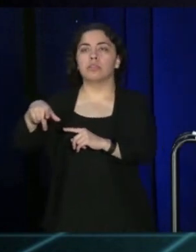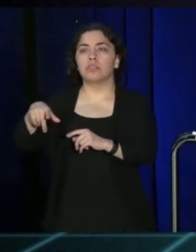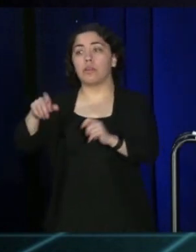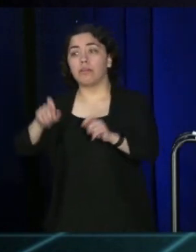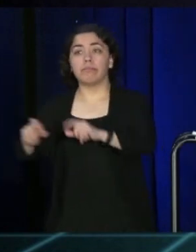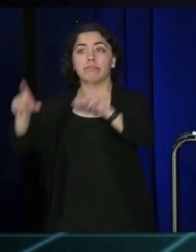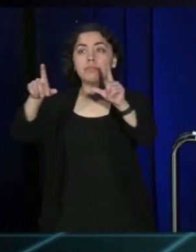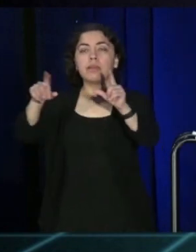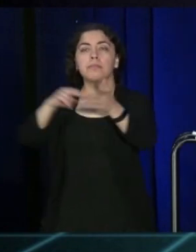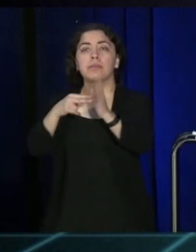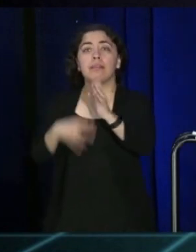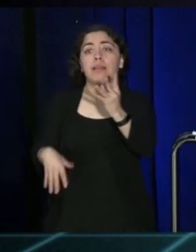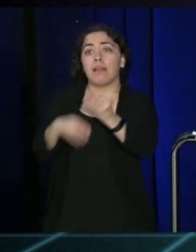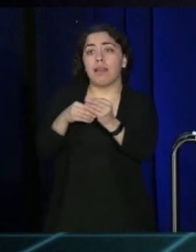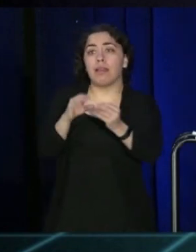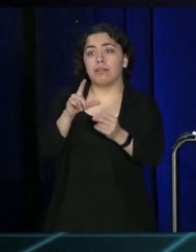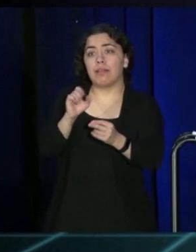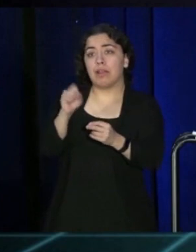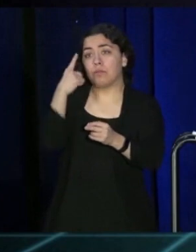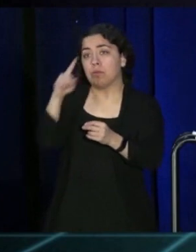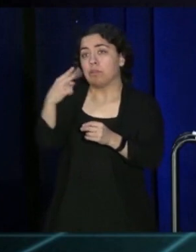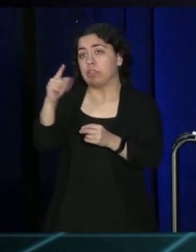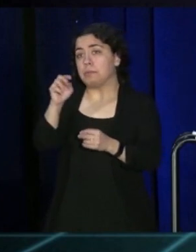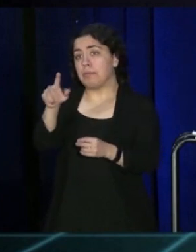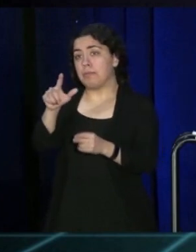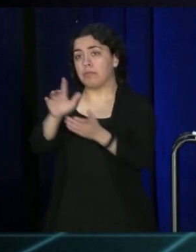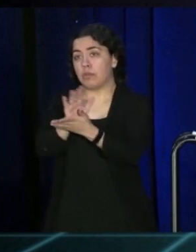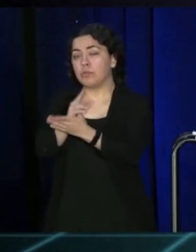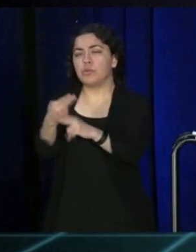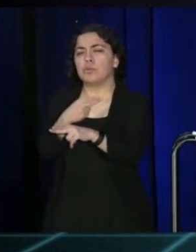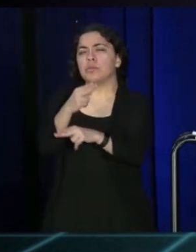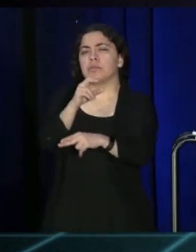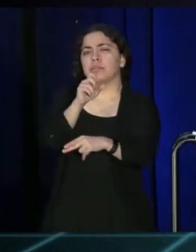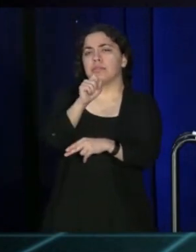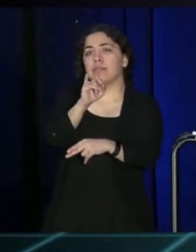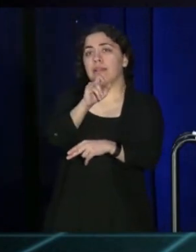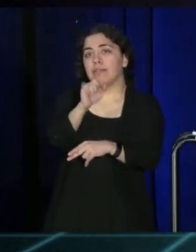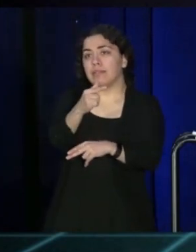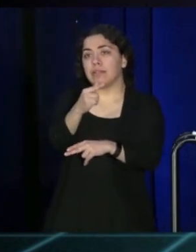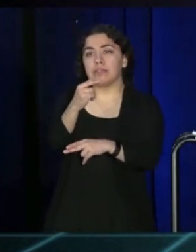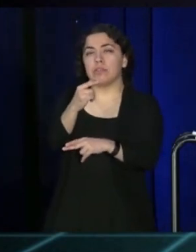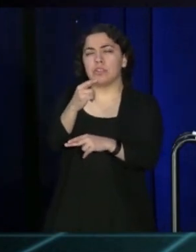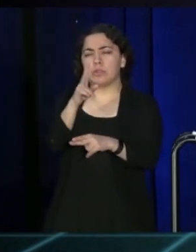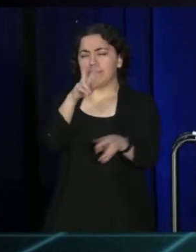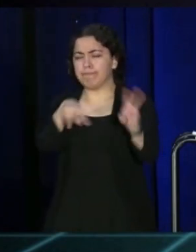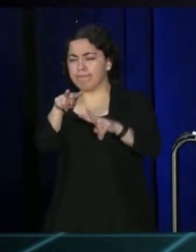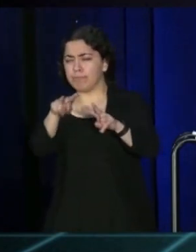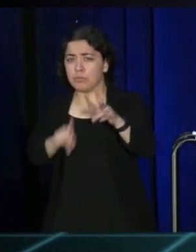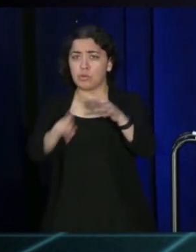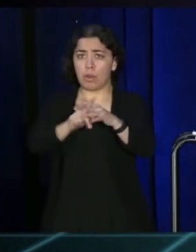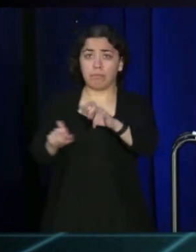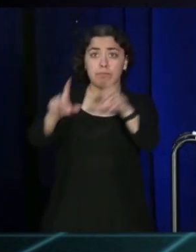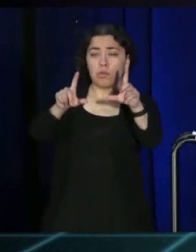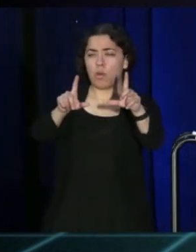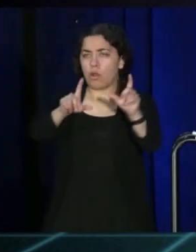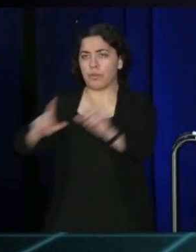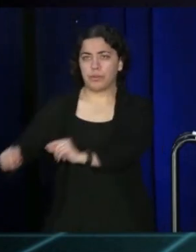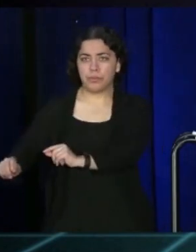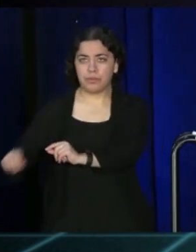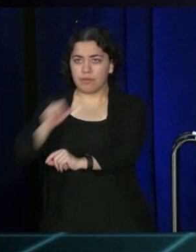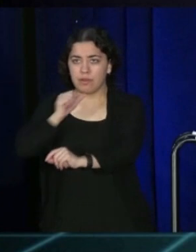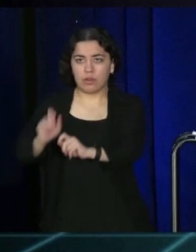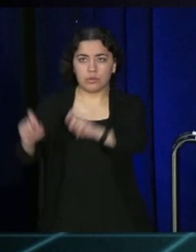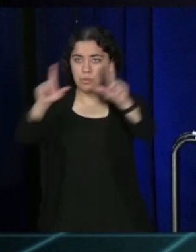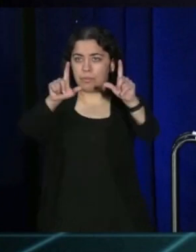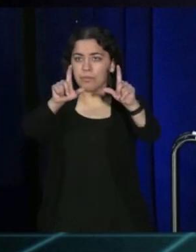a class to the HTML document and use styling to determine whether or not that thing shows up at all in the first place. Just stick the script